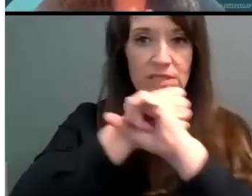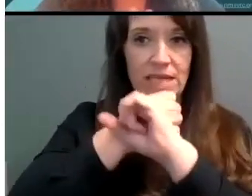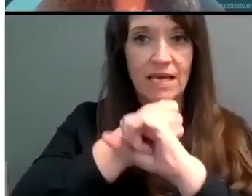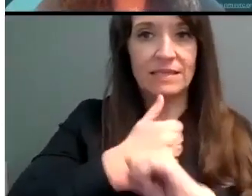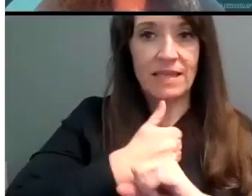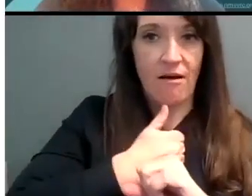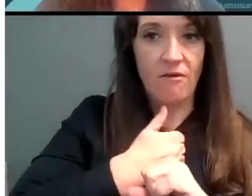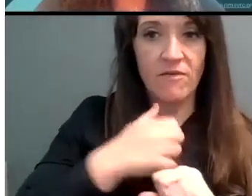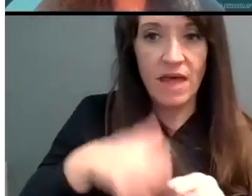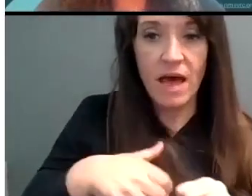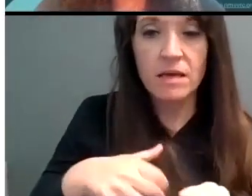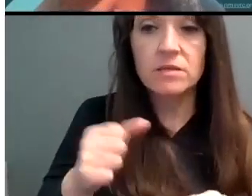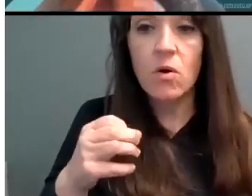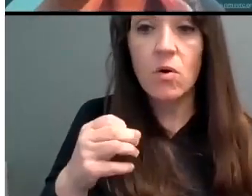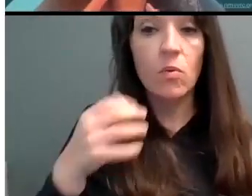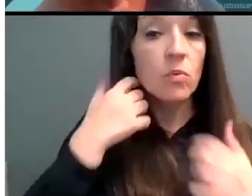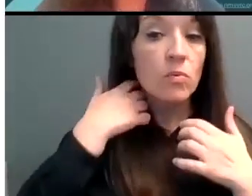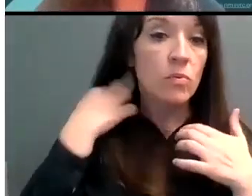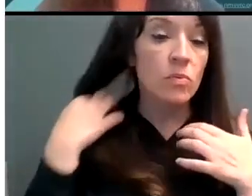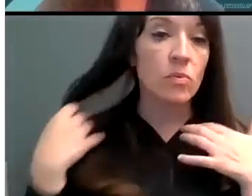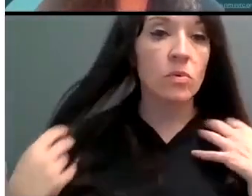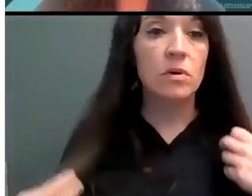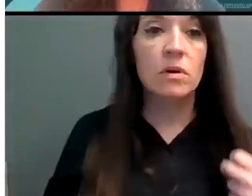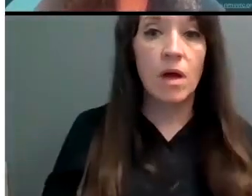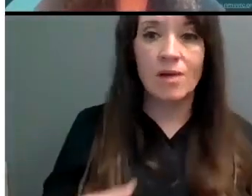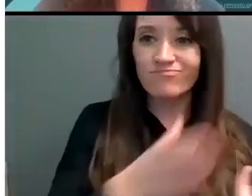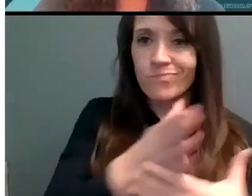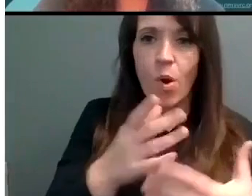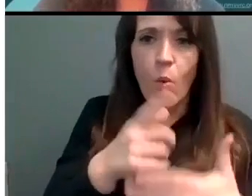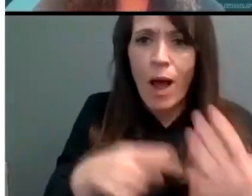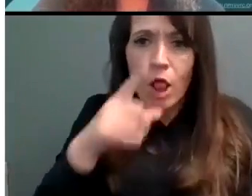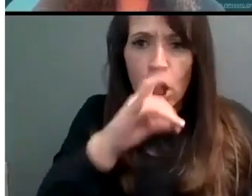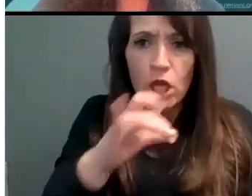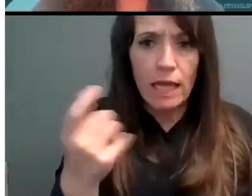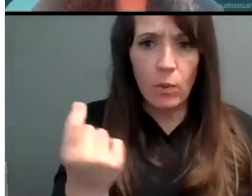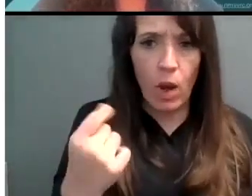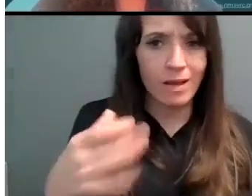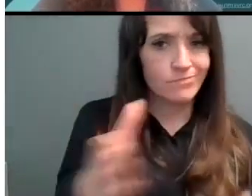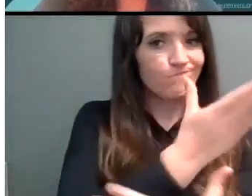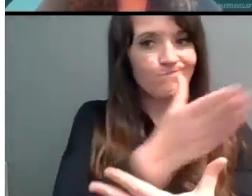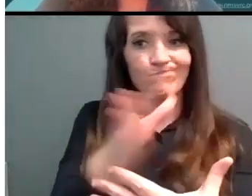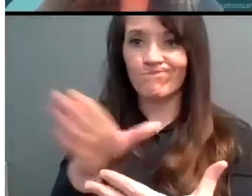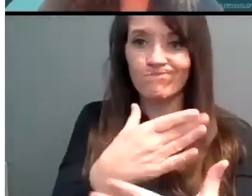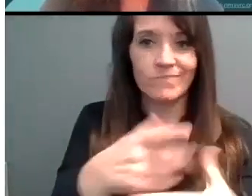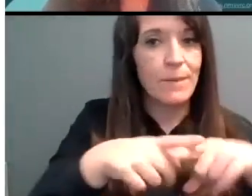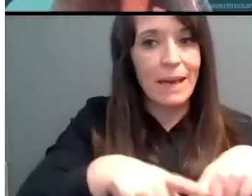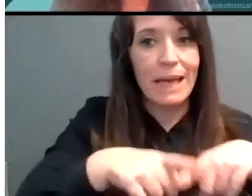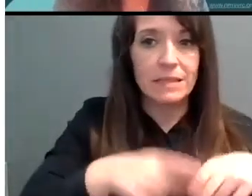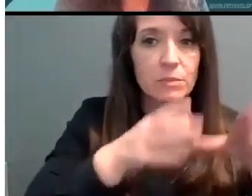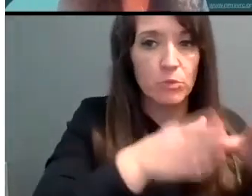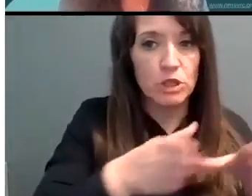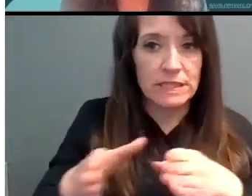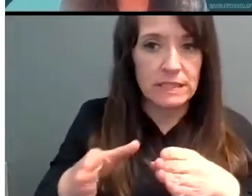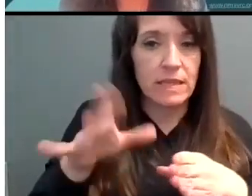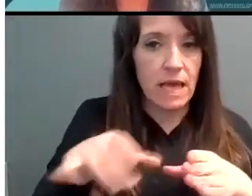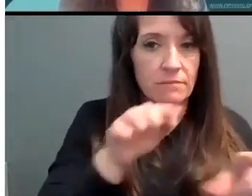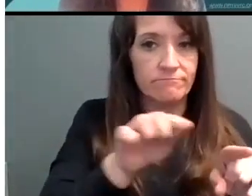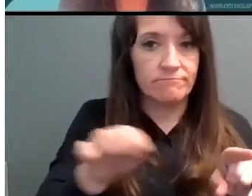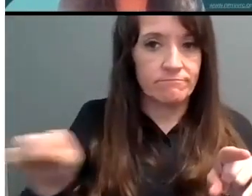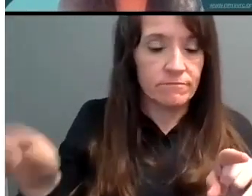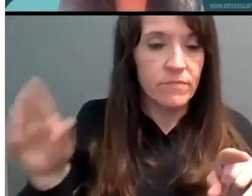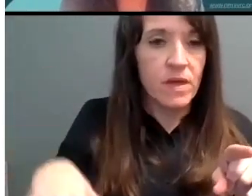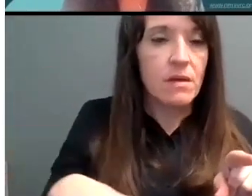situations. And the range of those reactions can depend on the individual and how they typically respond to